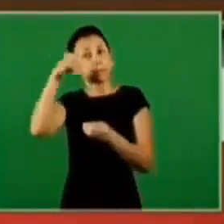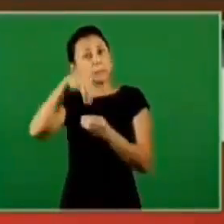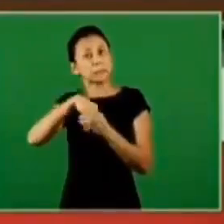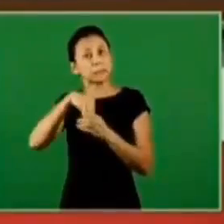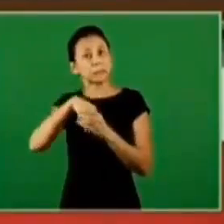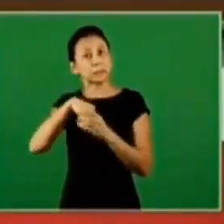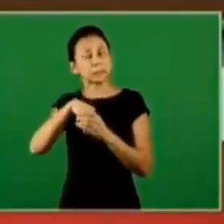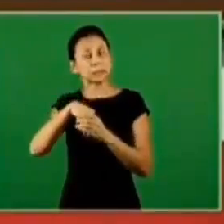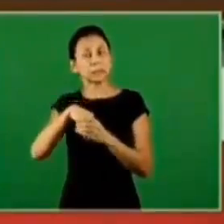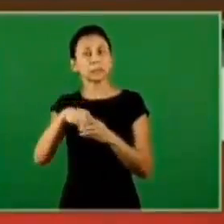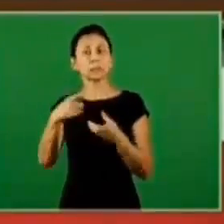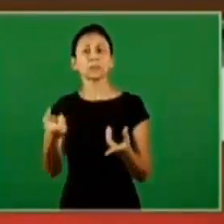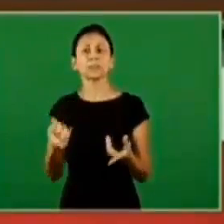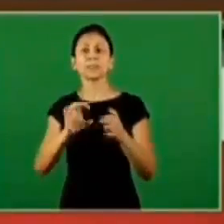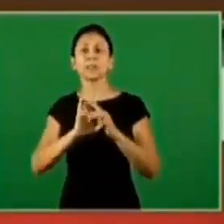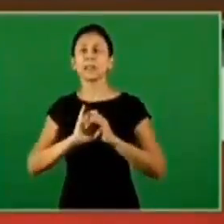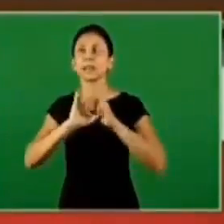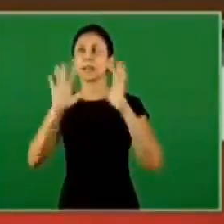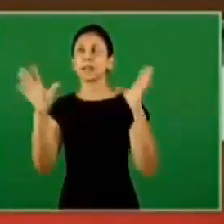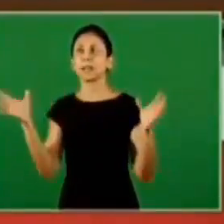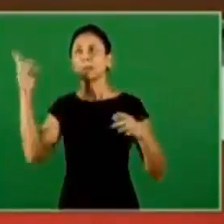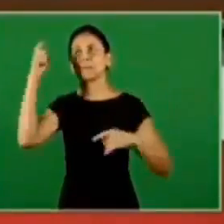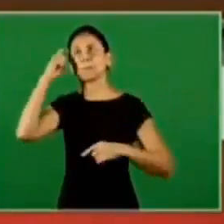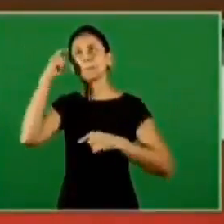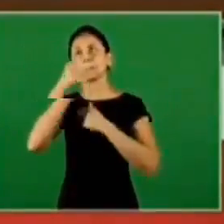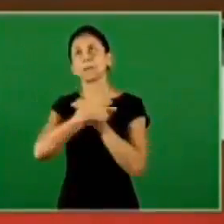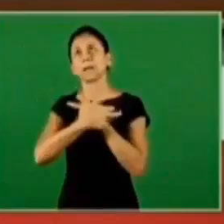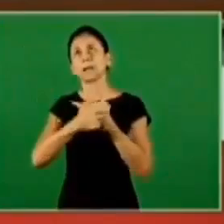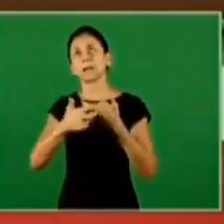philosophy. Philosophy is inside of freedom of